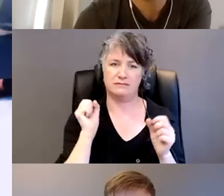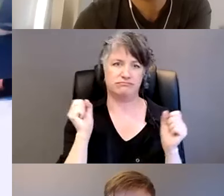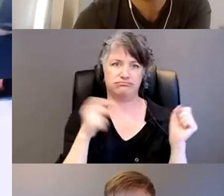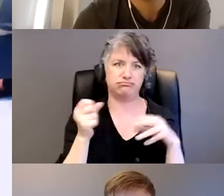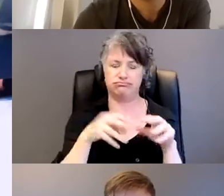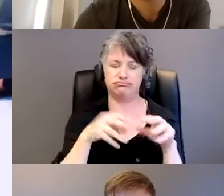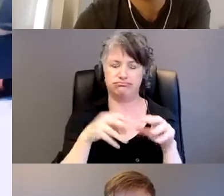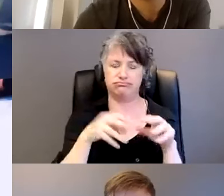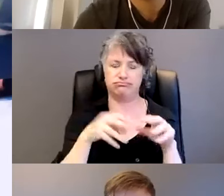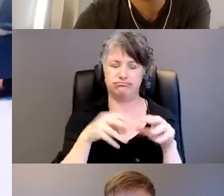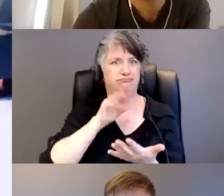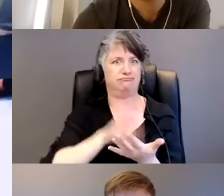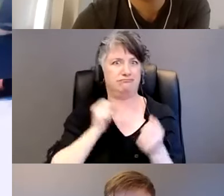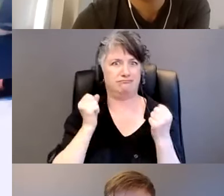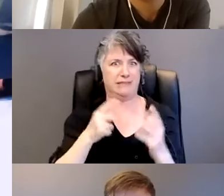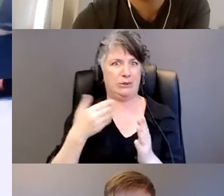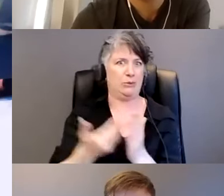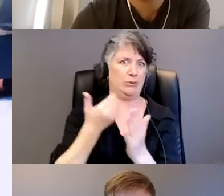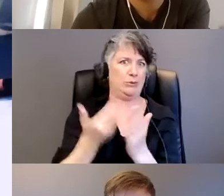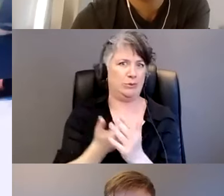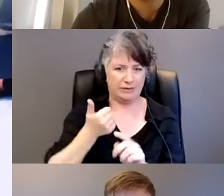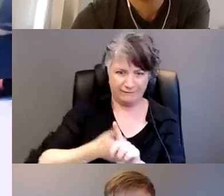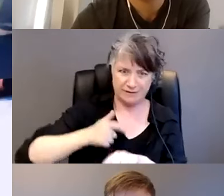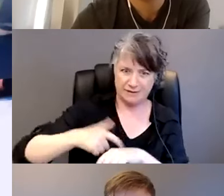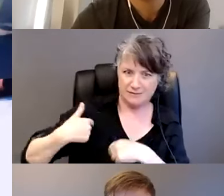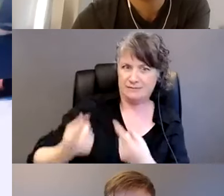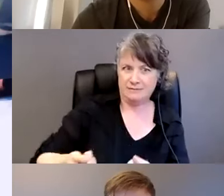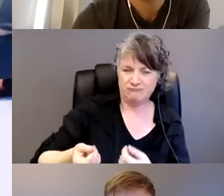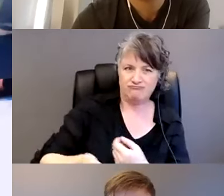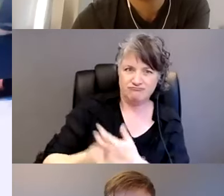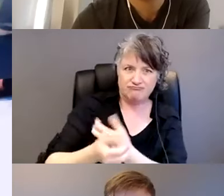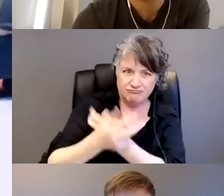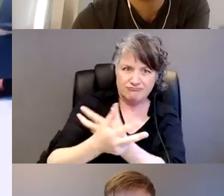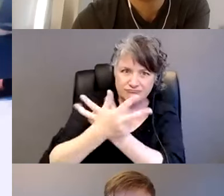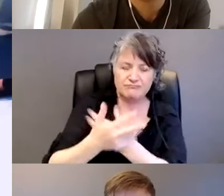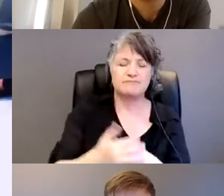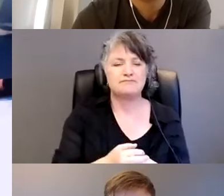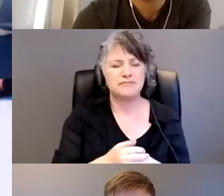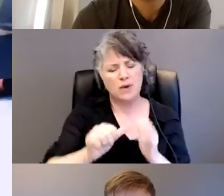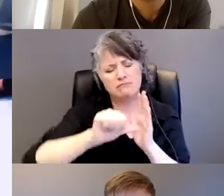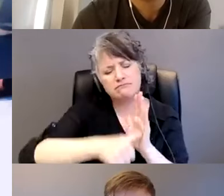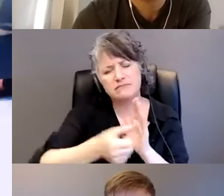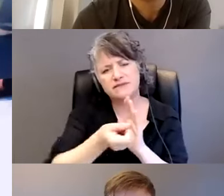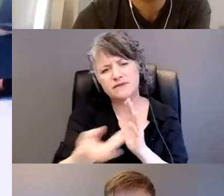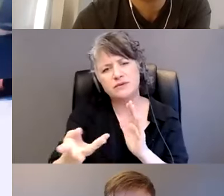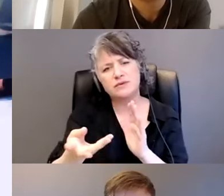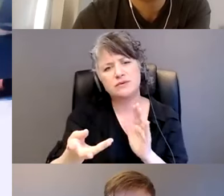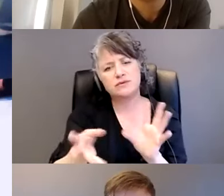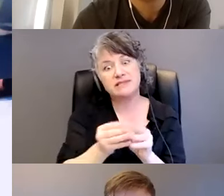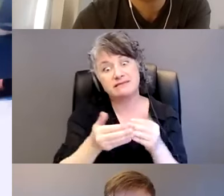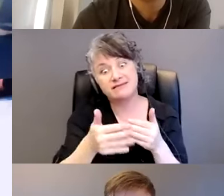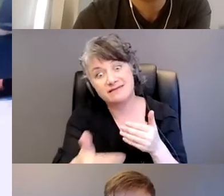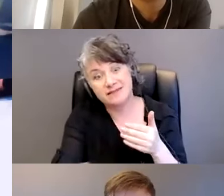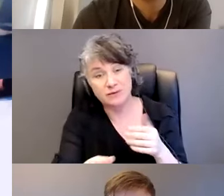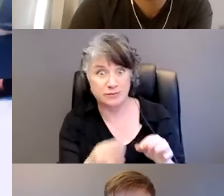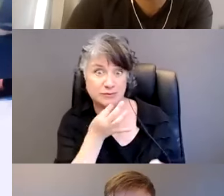do these presentations. So I just want to bring highlights to a few sessions that we will be doing. We